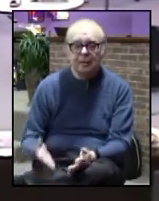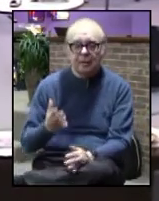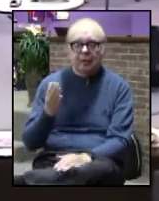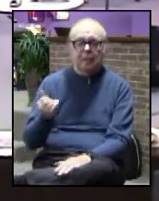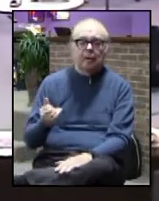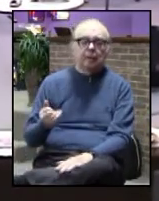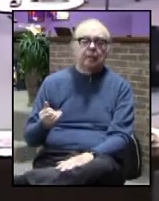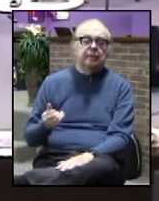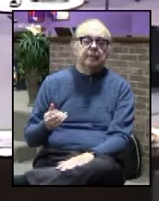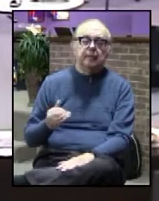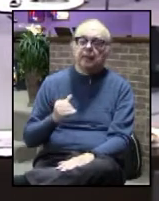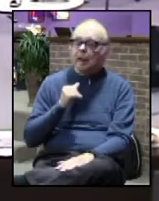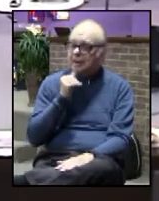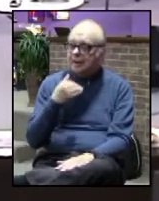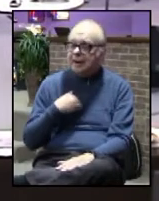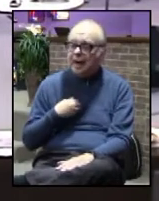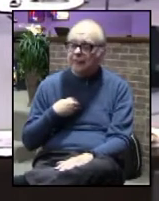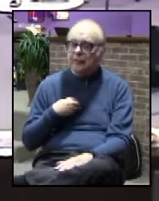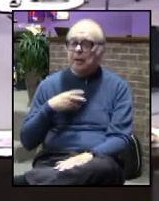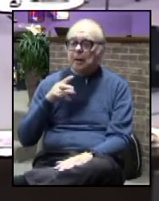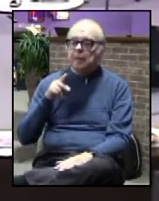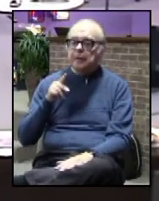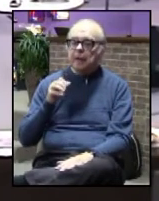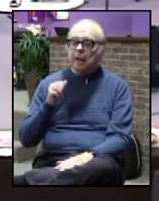Because we didn't have paddles.